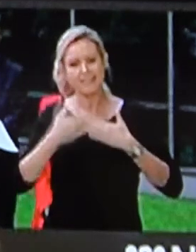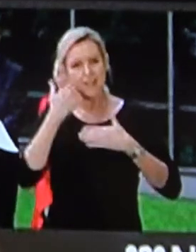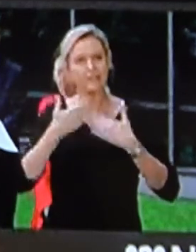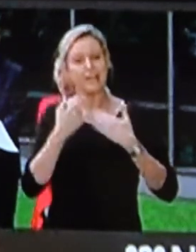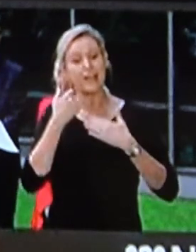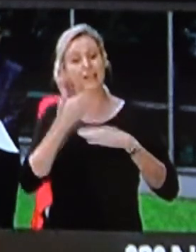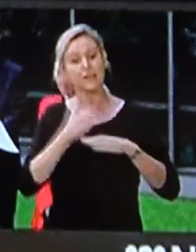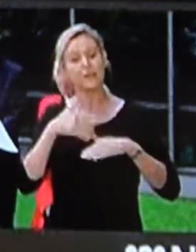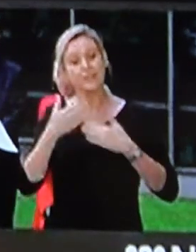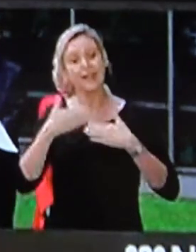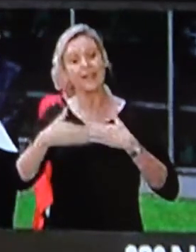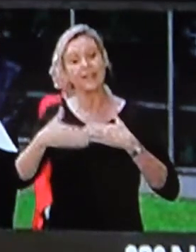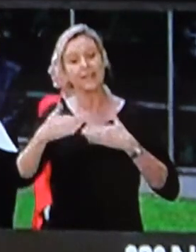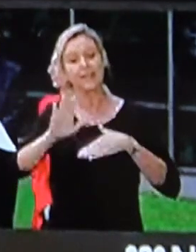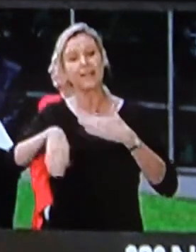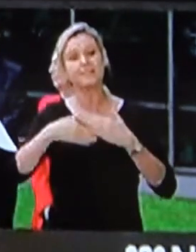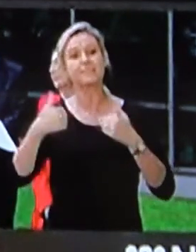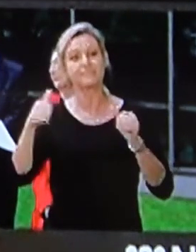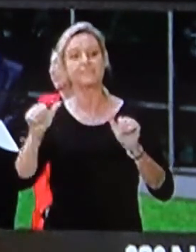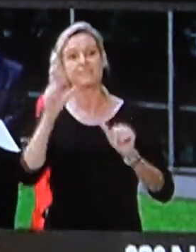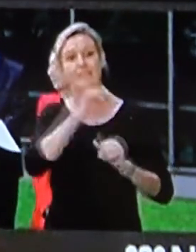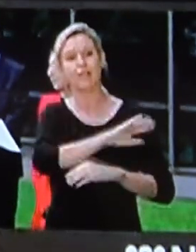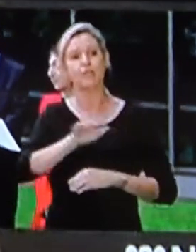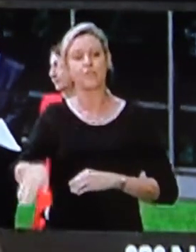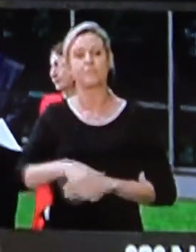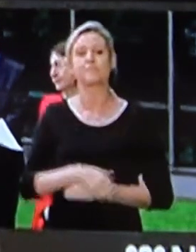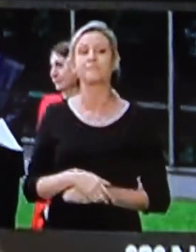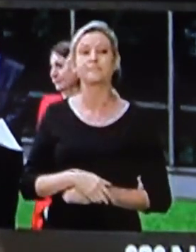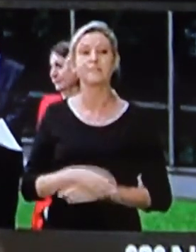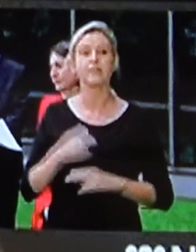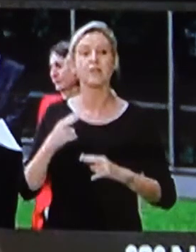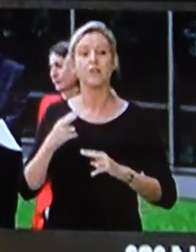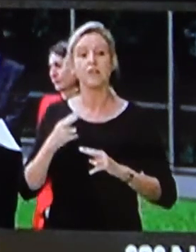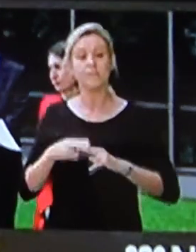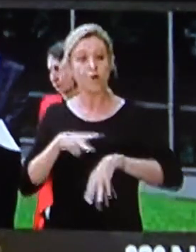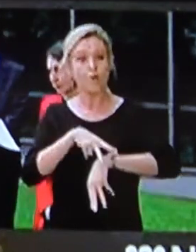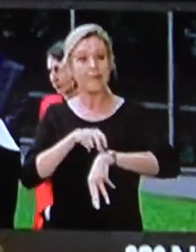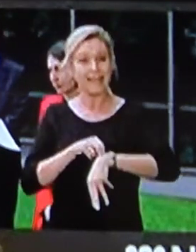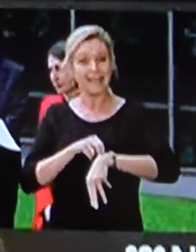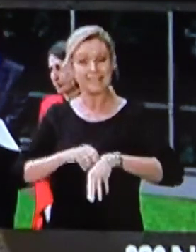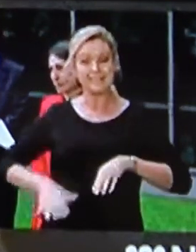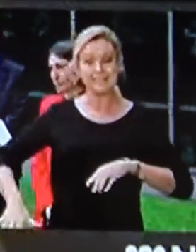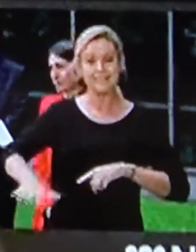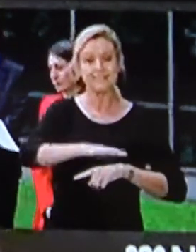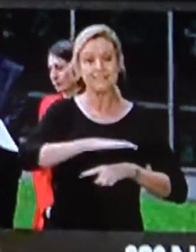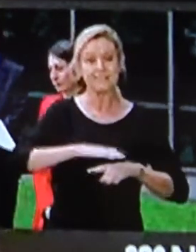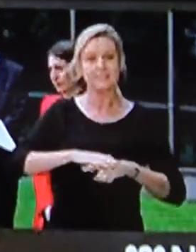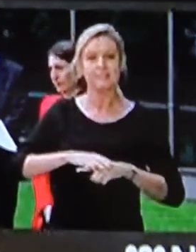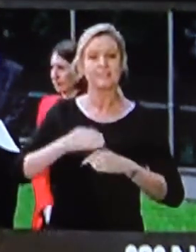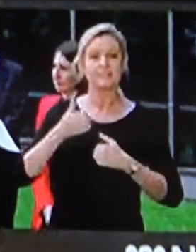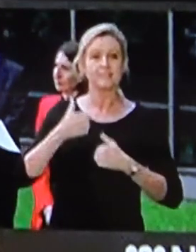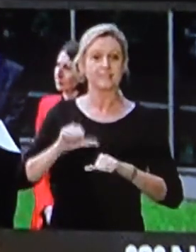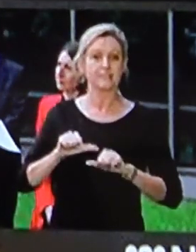outcome for everyone. In terms of the police operation on the ground, police are still responding to calls for service like they